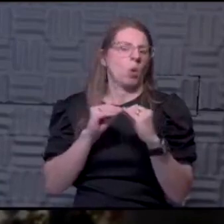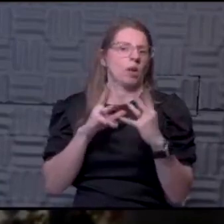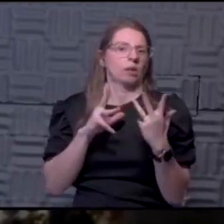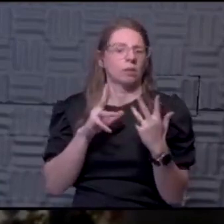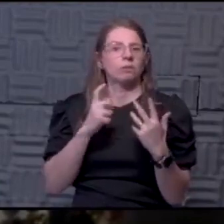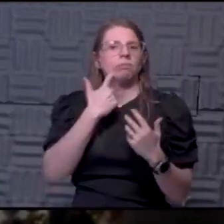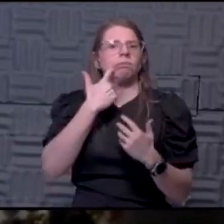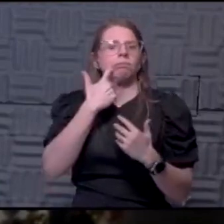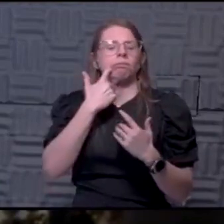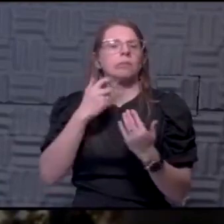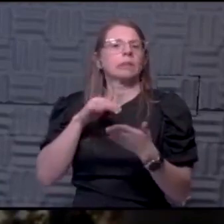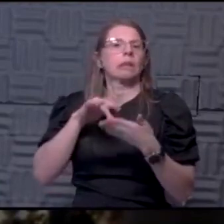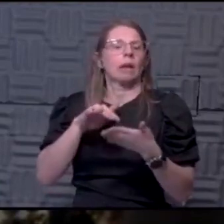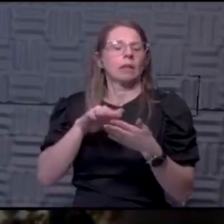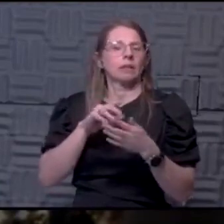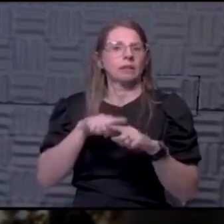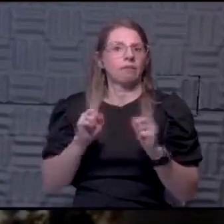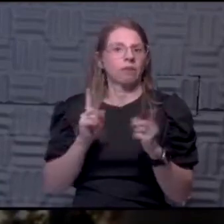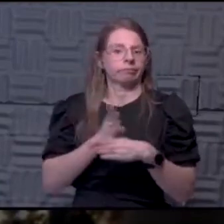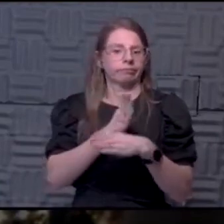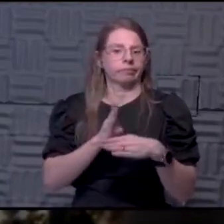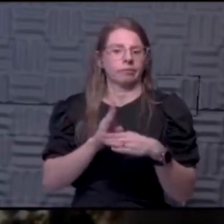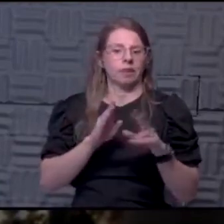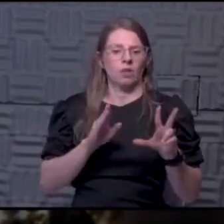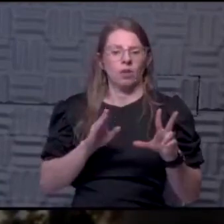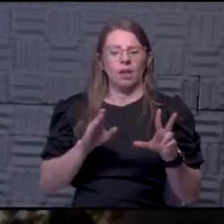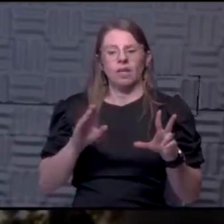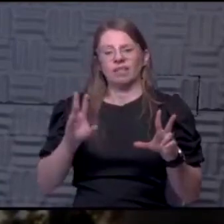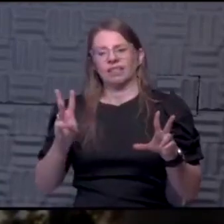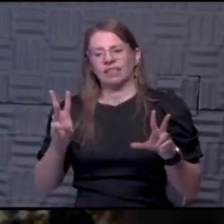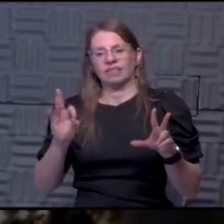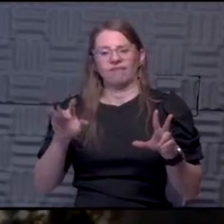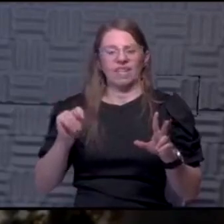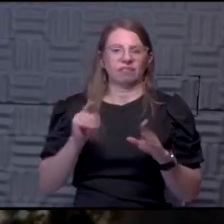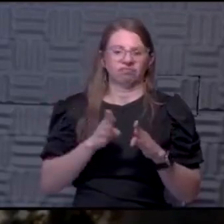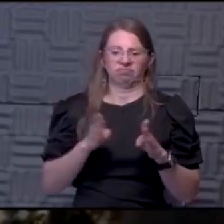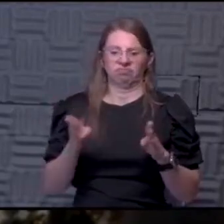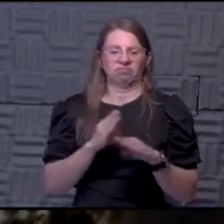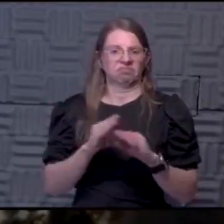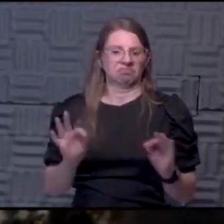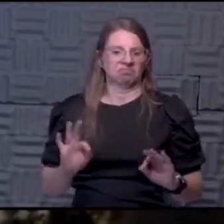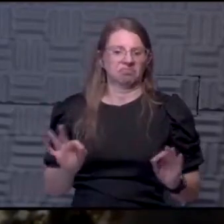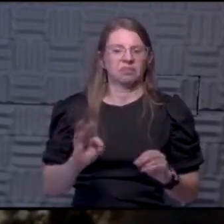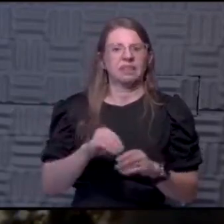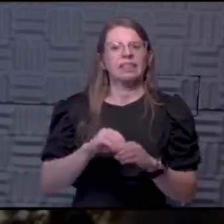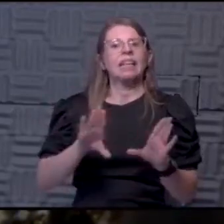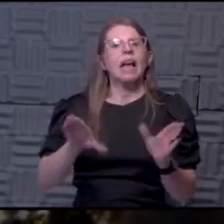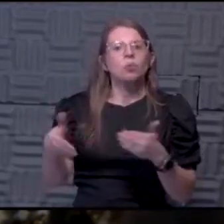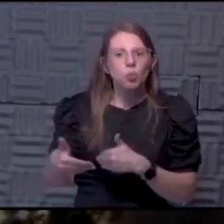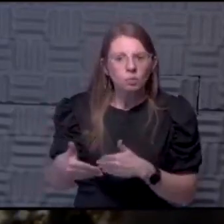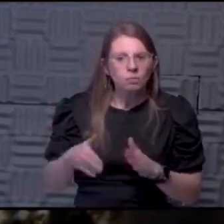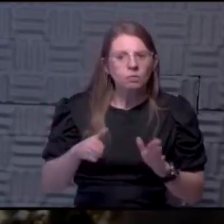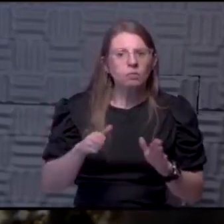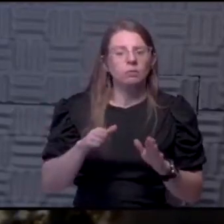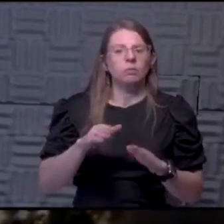recent studies that are showing that there's no difference between 3 feet and 6 feet of social distancing in a classroom setting.